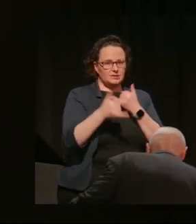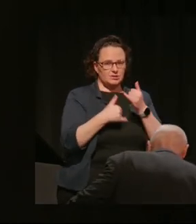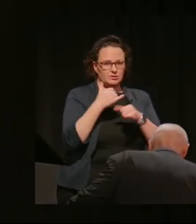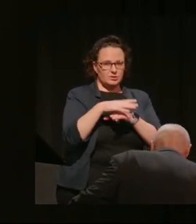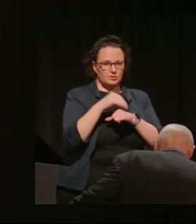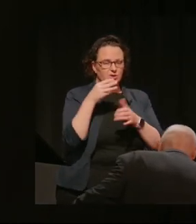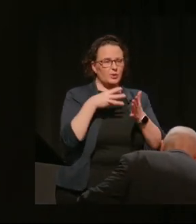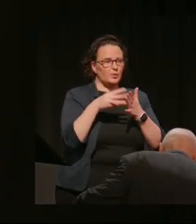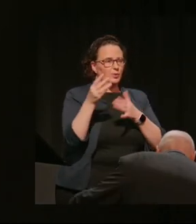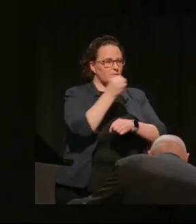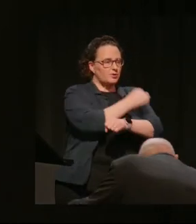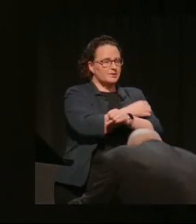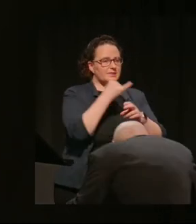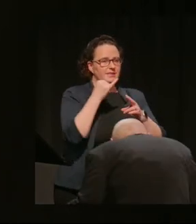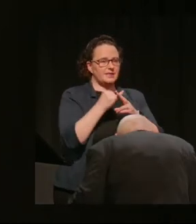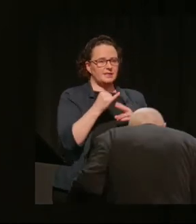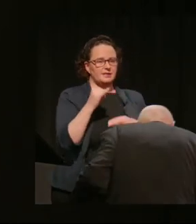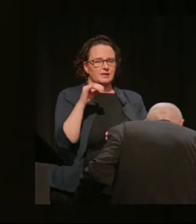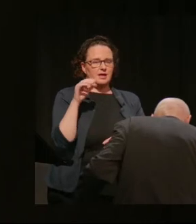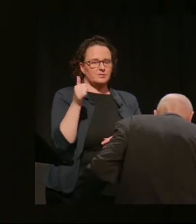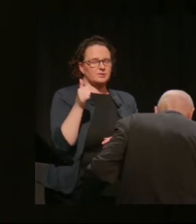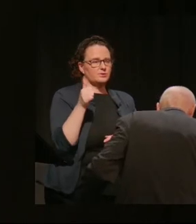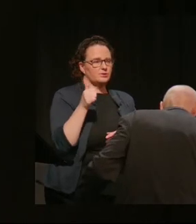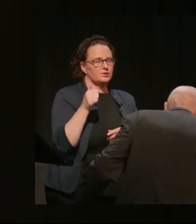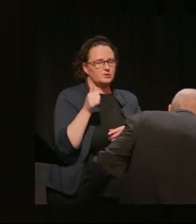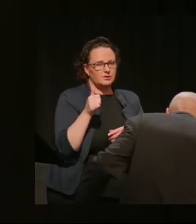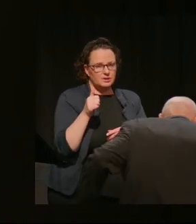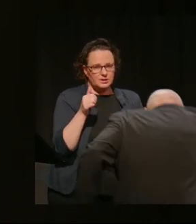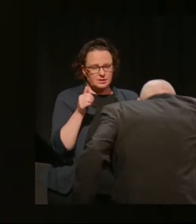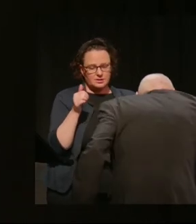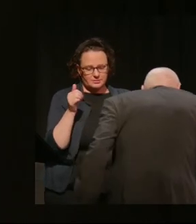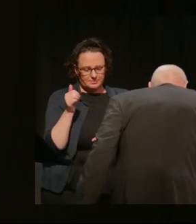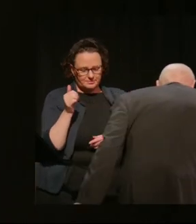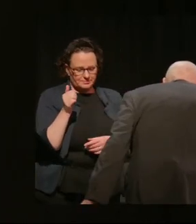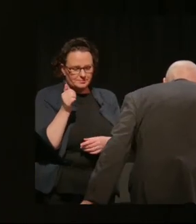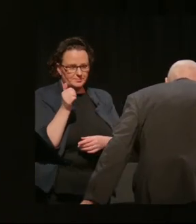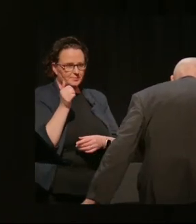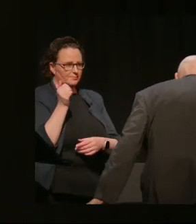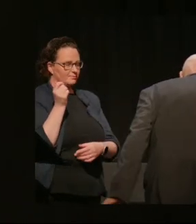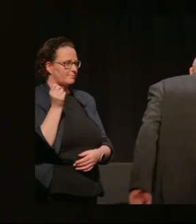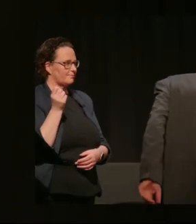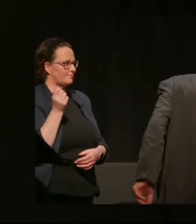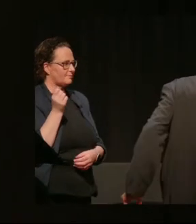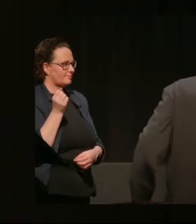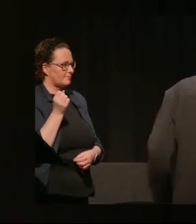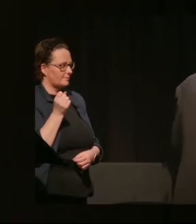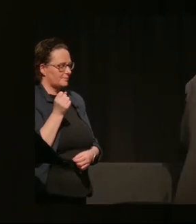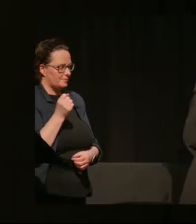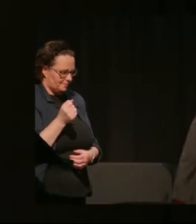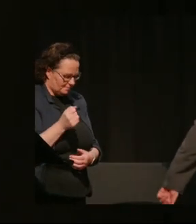was imprisoned in Auschwitz-Birkenau. She still talks about her experience.